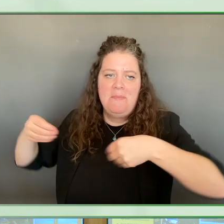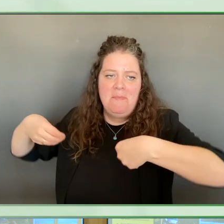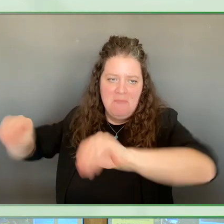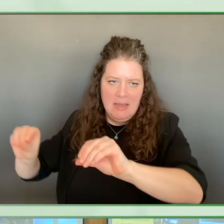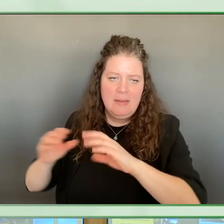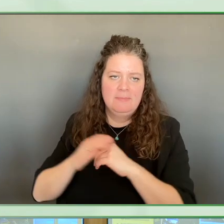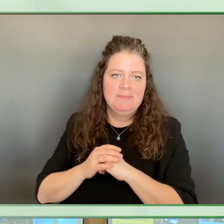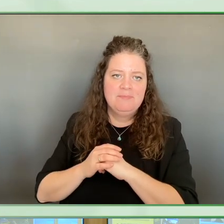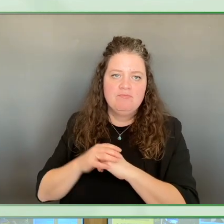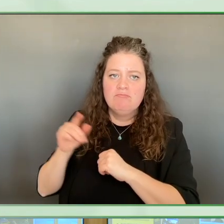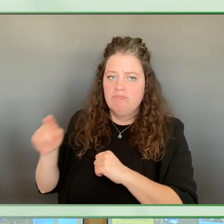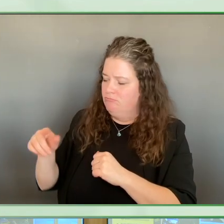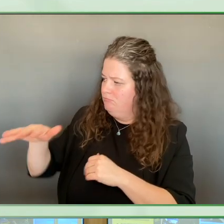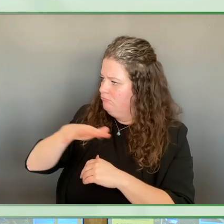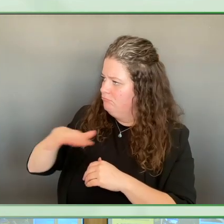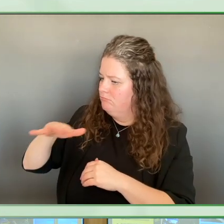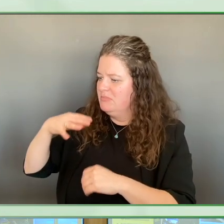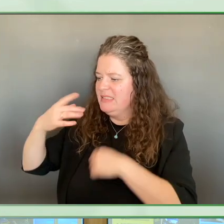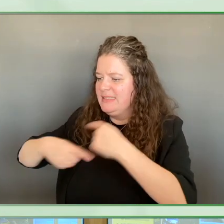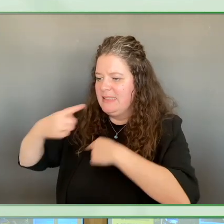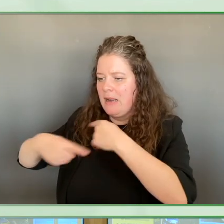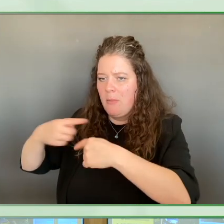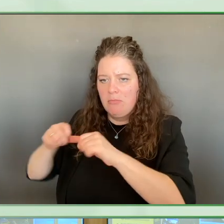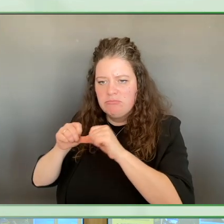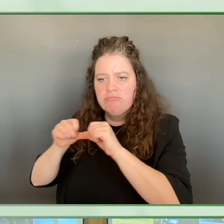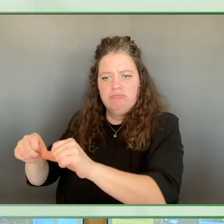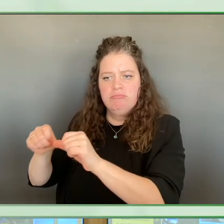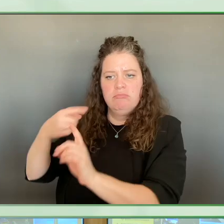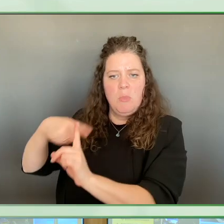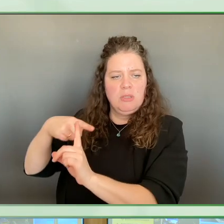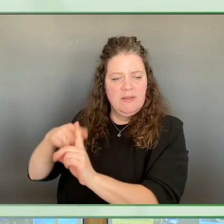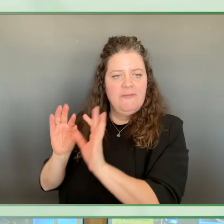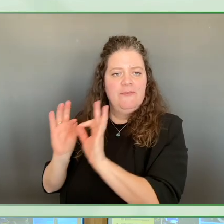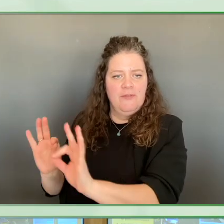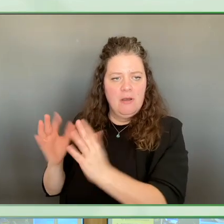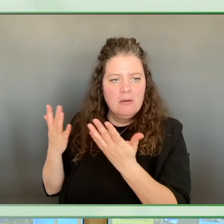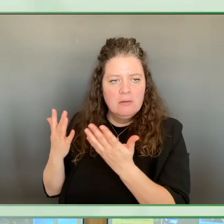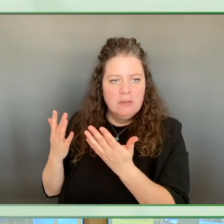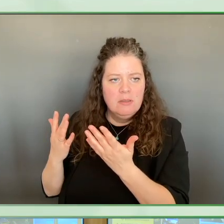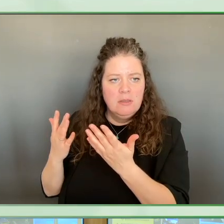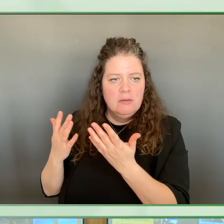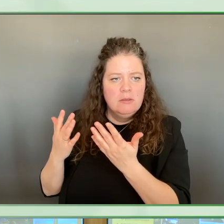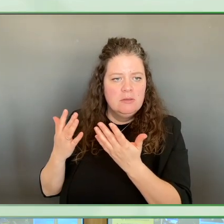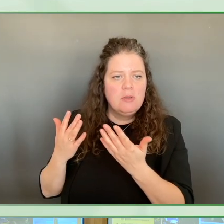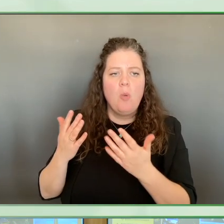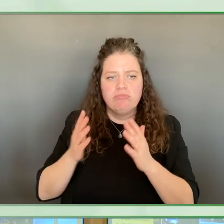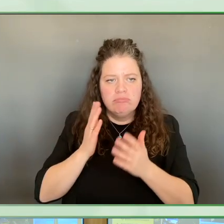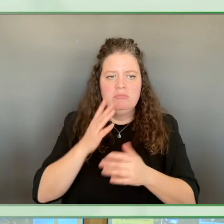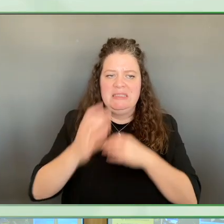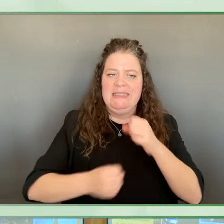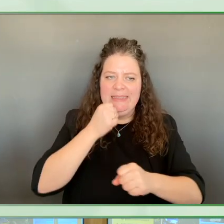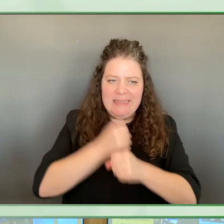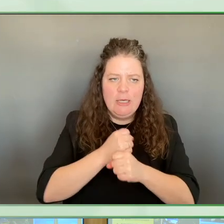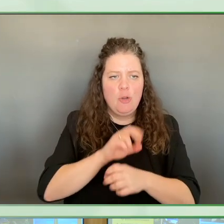sustainable through 365 days working with multiple projects. So this one person who